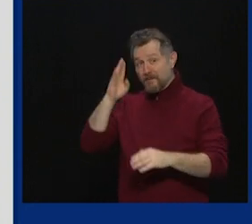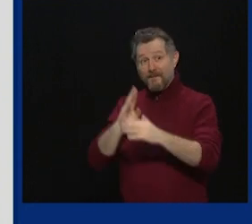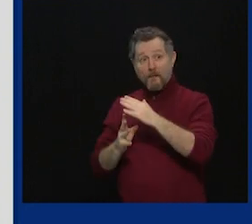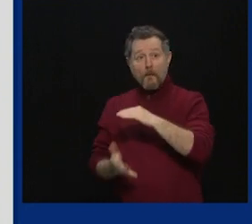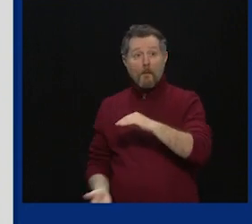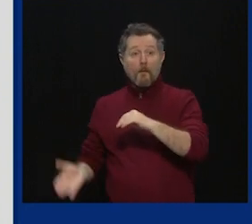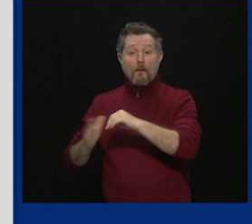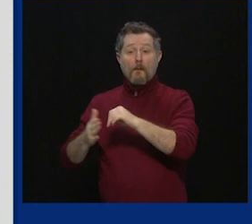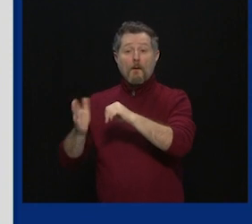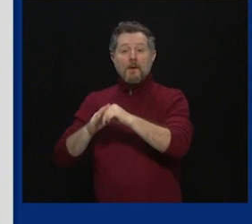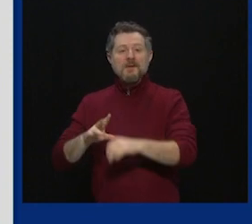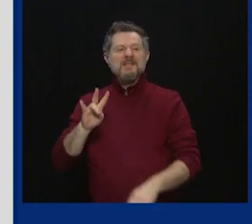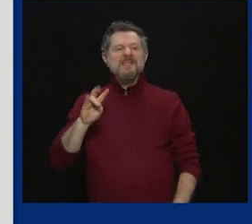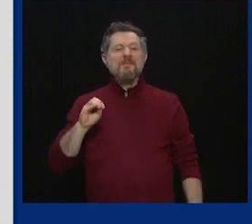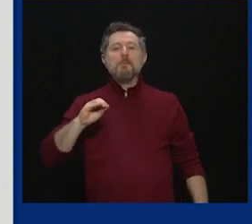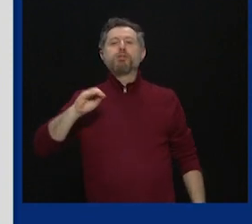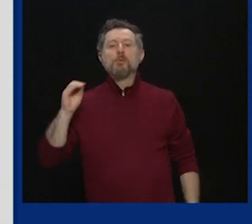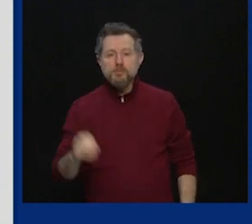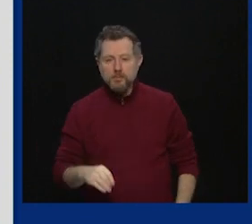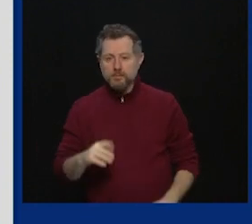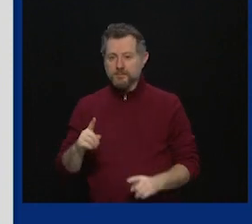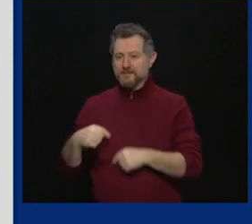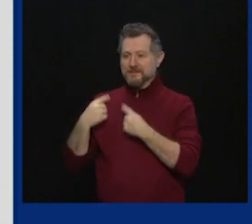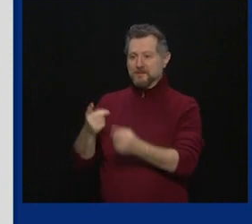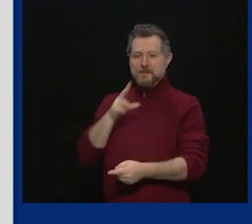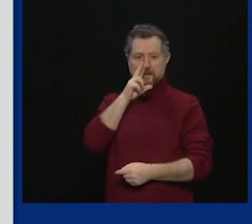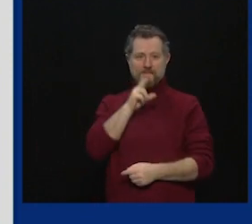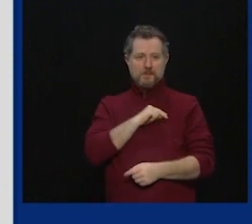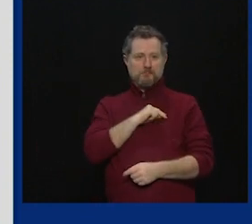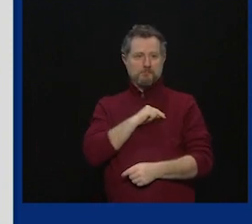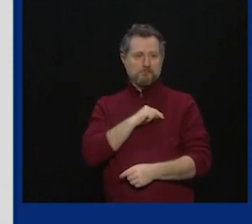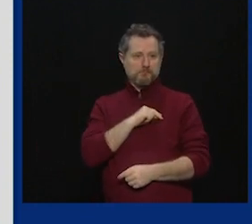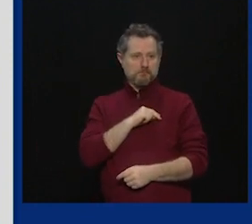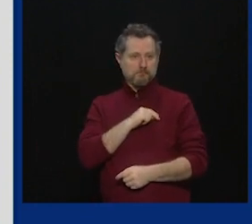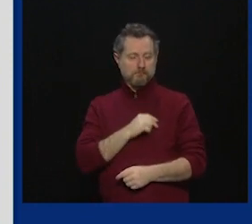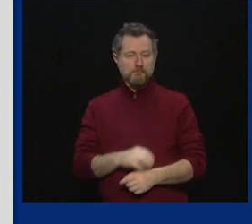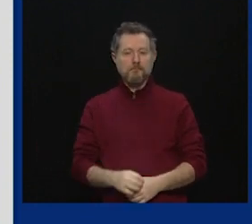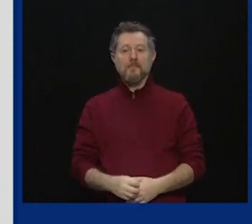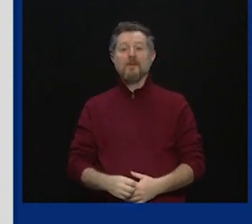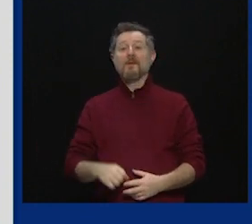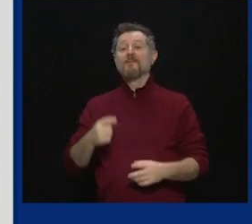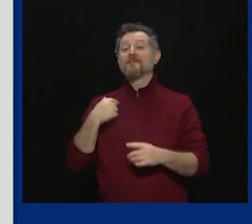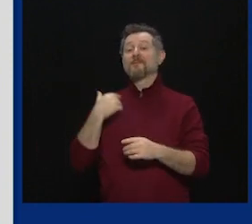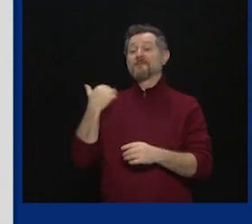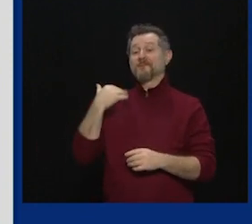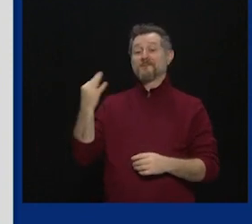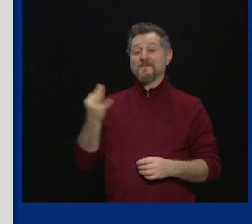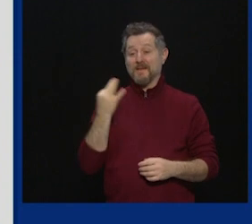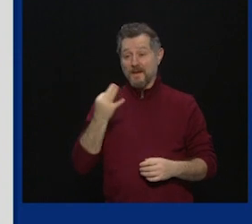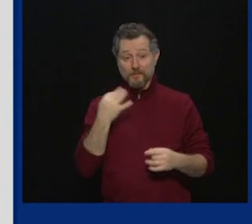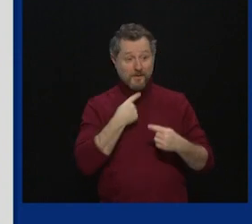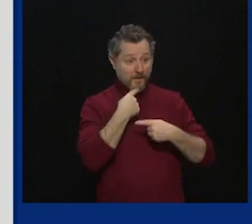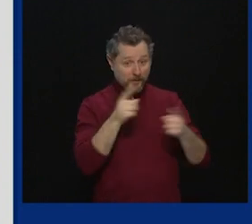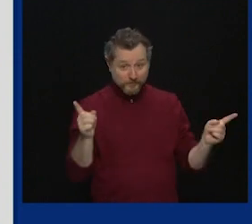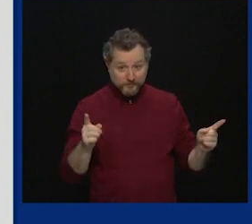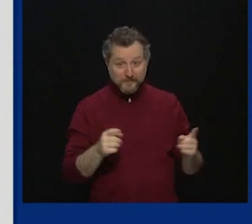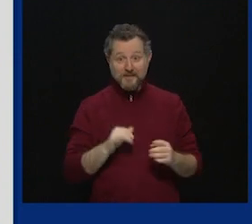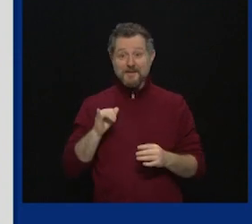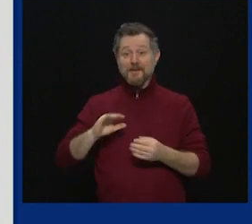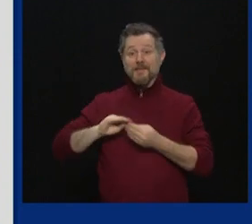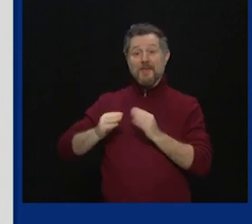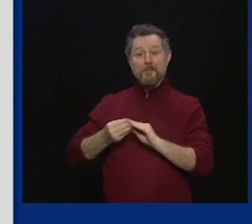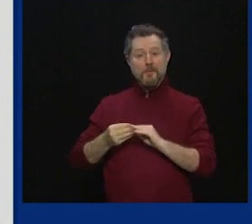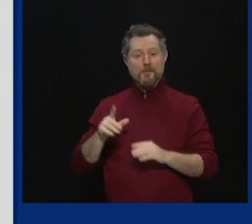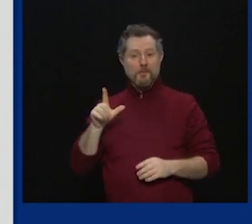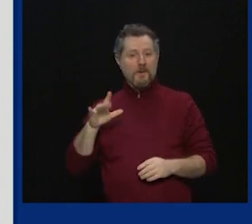are up 70% since Thanksgiving. When I announced this on Friday, they had gone up 29%. To